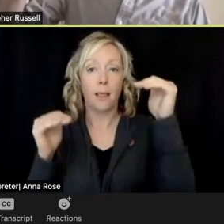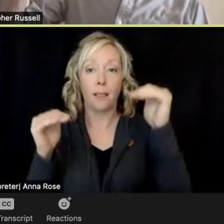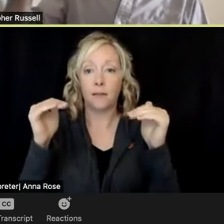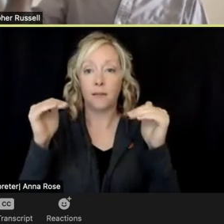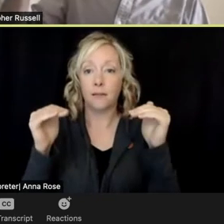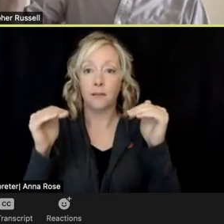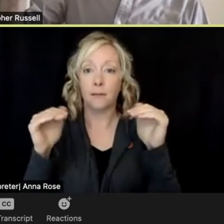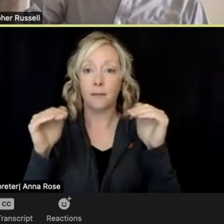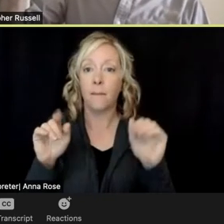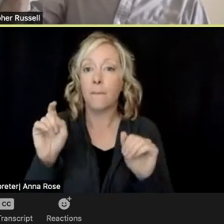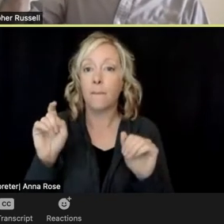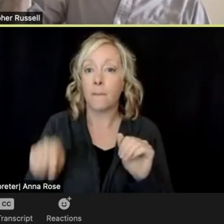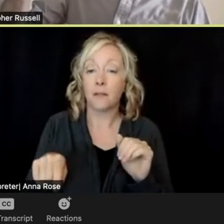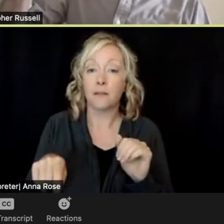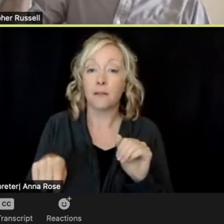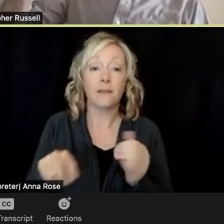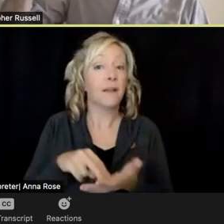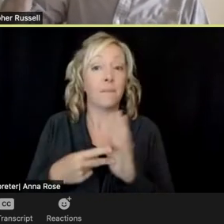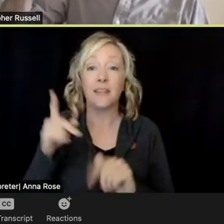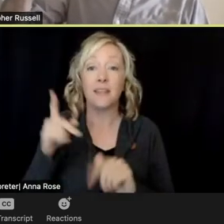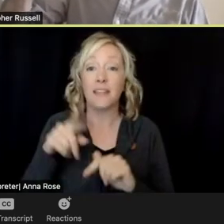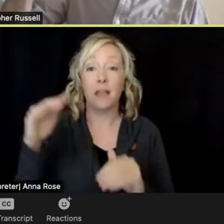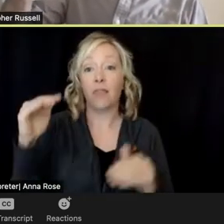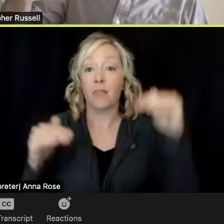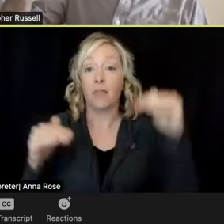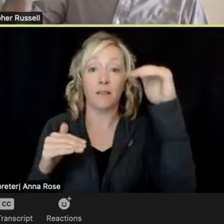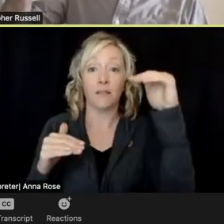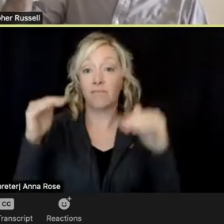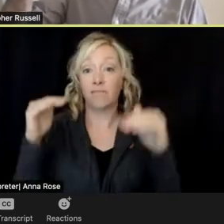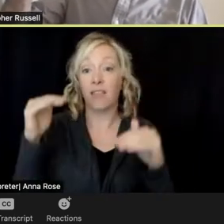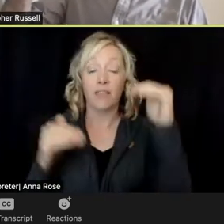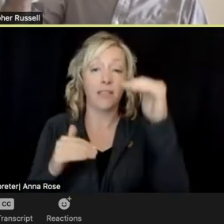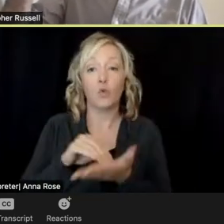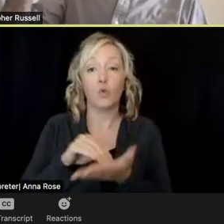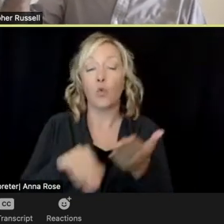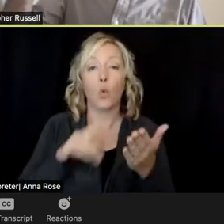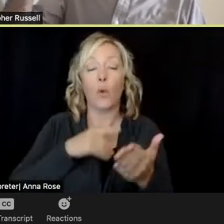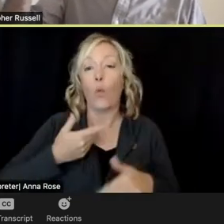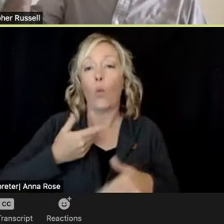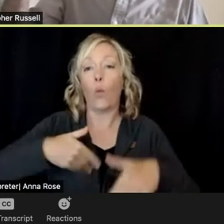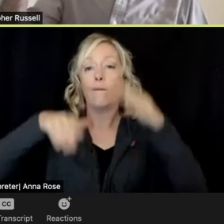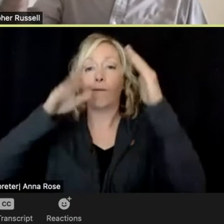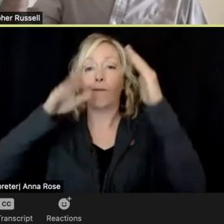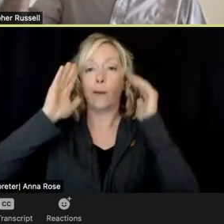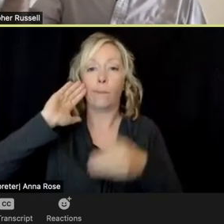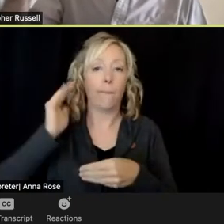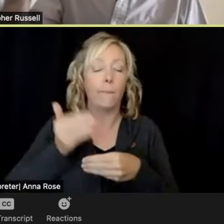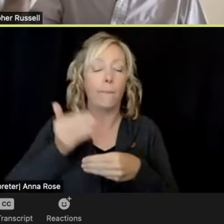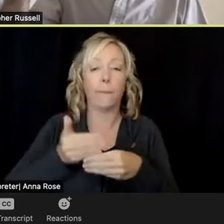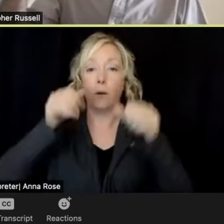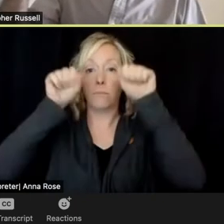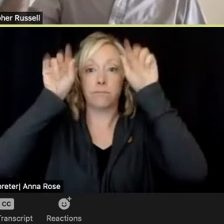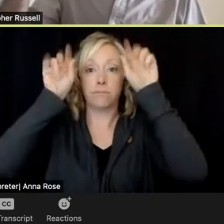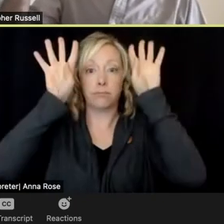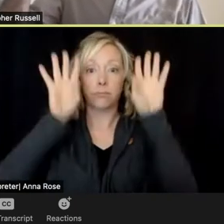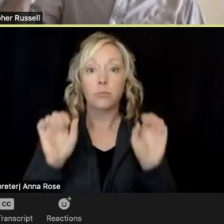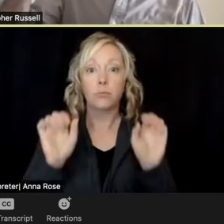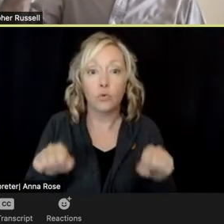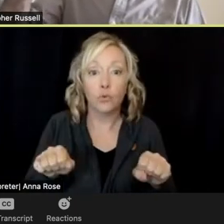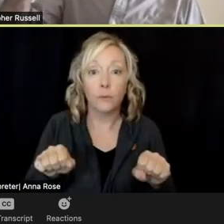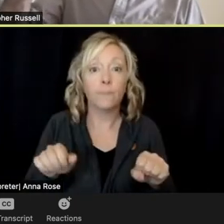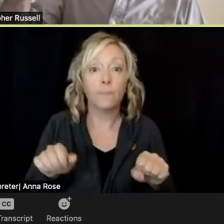stress them out to the point that they don't feel like they can do it, and they're gonna, they're gonna freak out. And